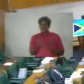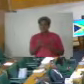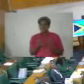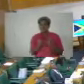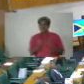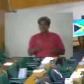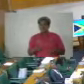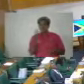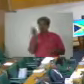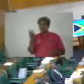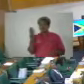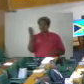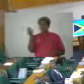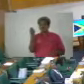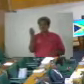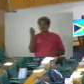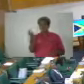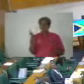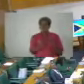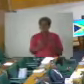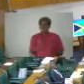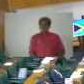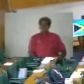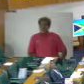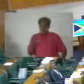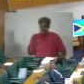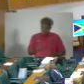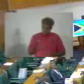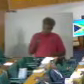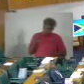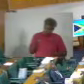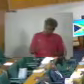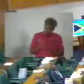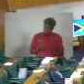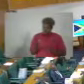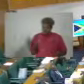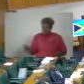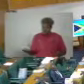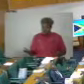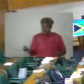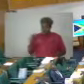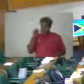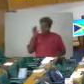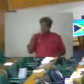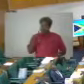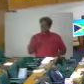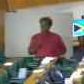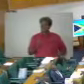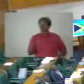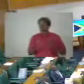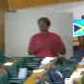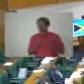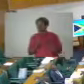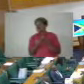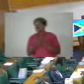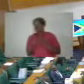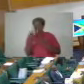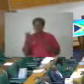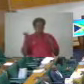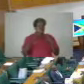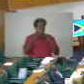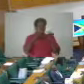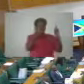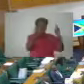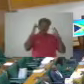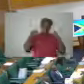at 11 and 12. Every time a state of emergency sneak up on us, all who did invest in promotion and advertising for